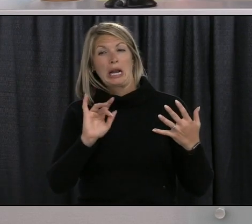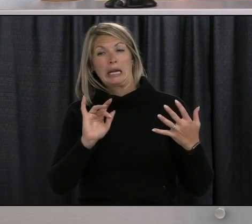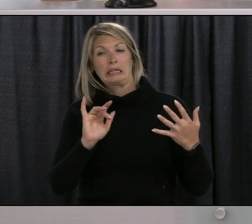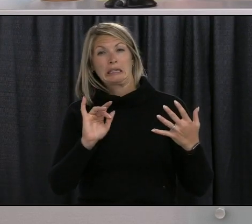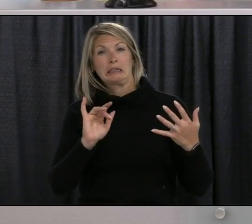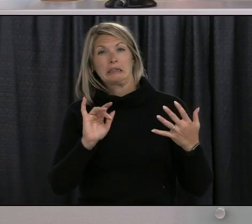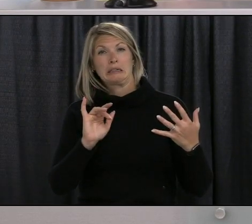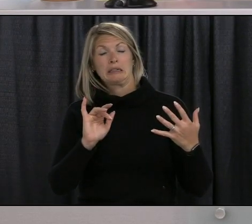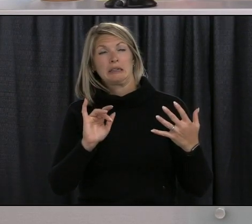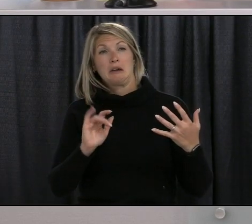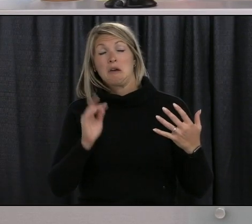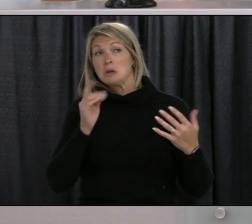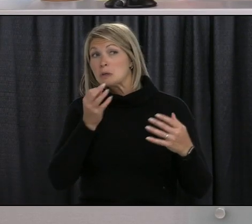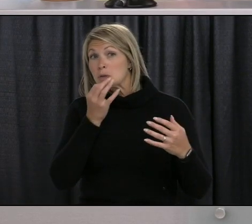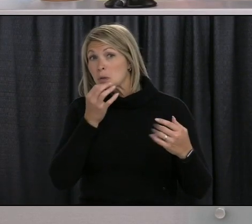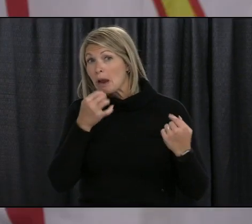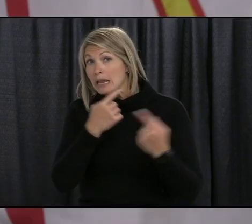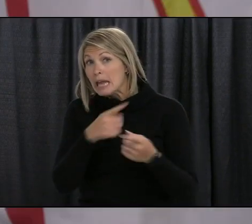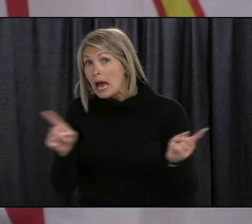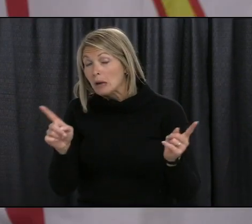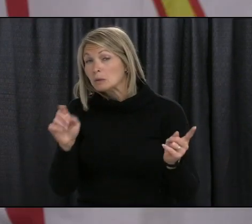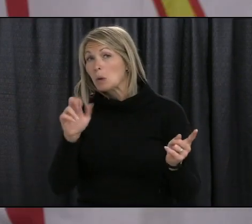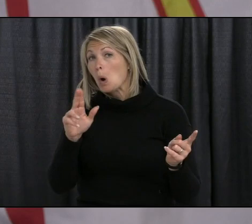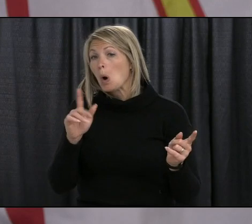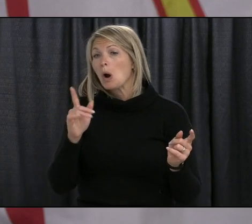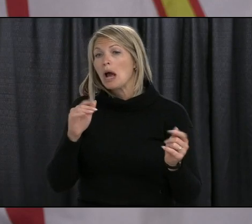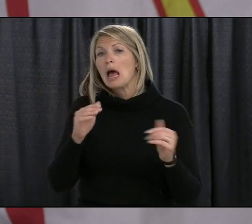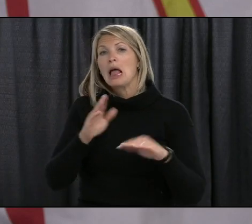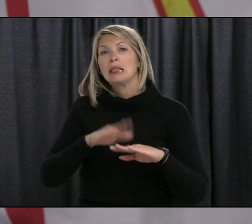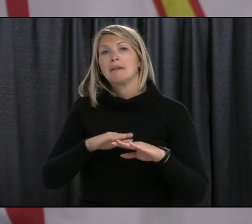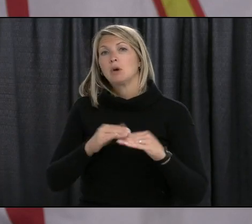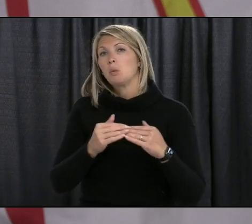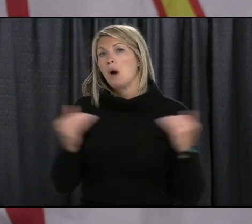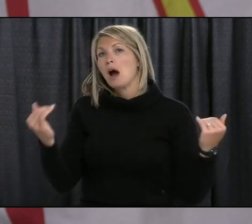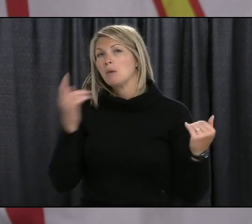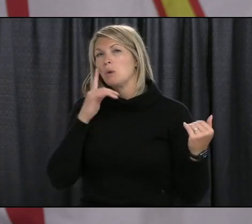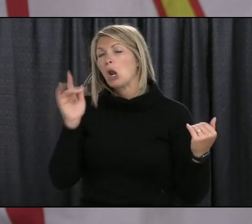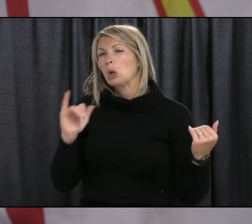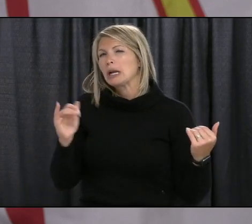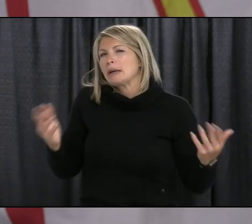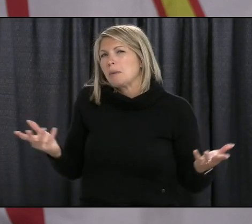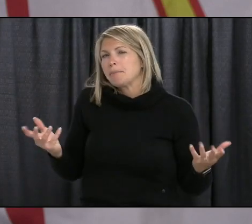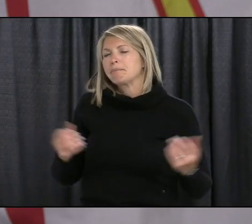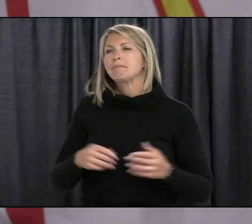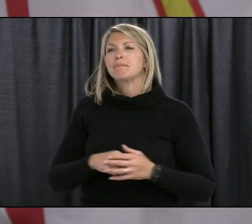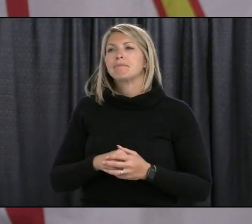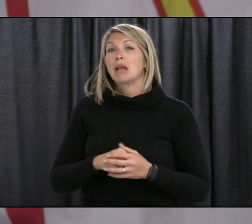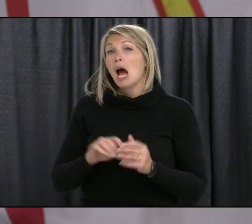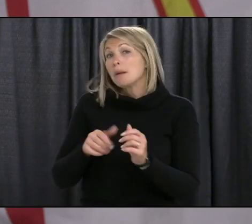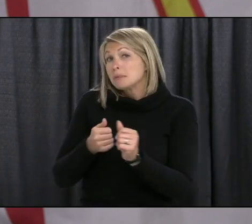looking for an update on that. So alert level 1 is,